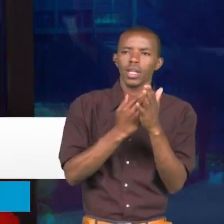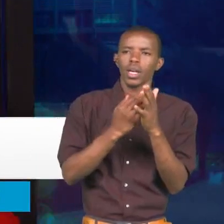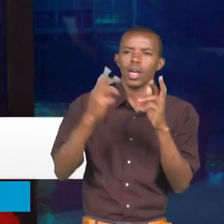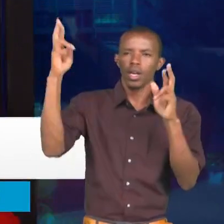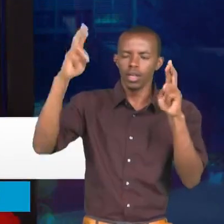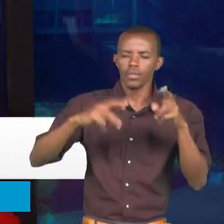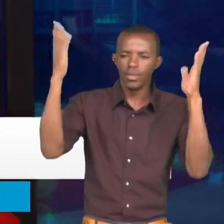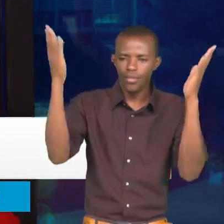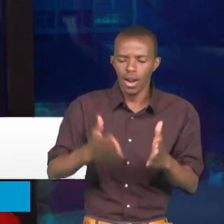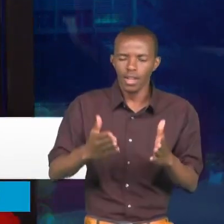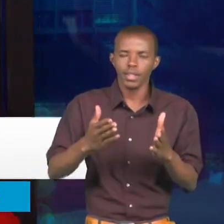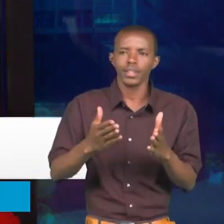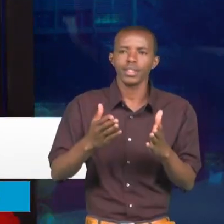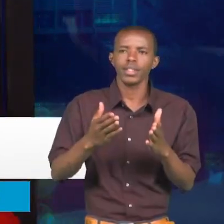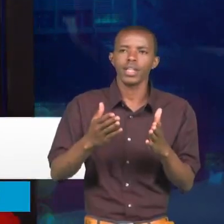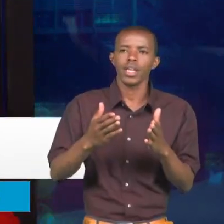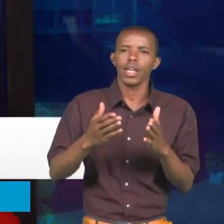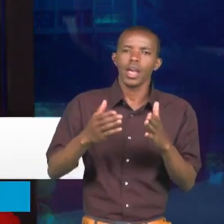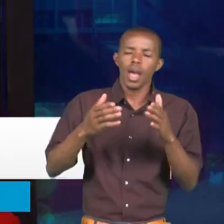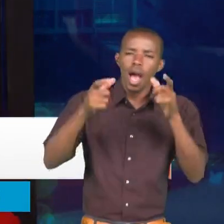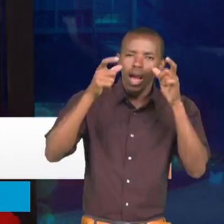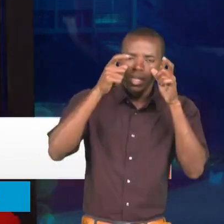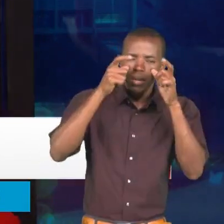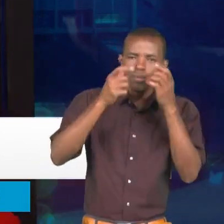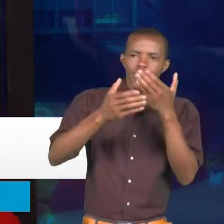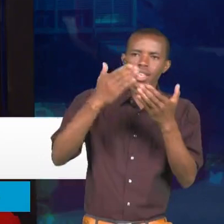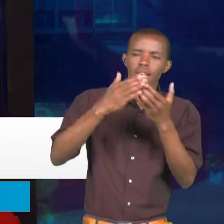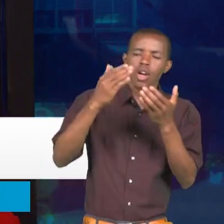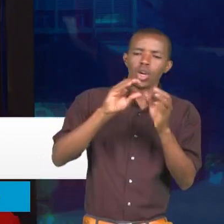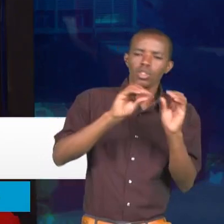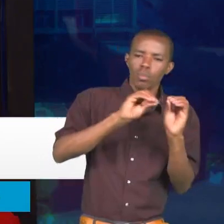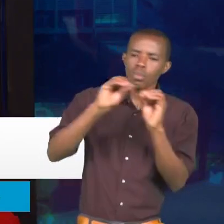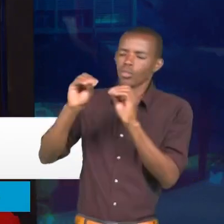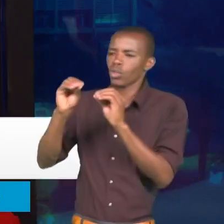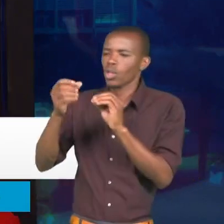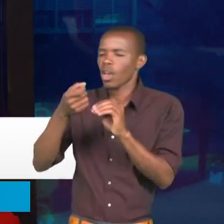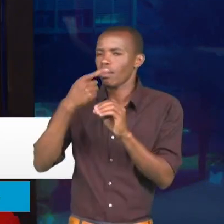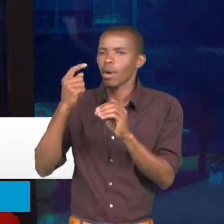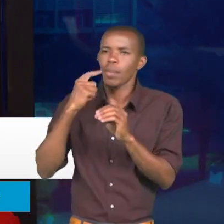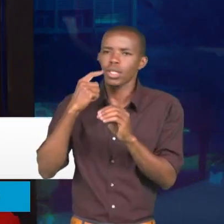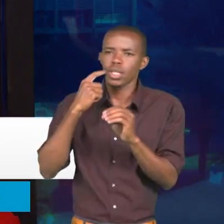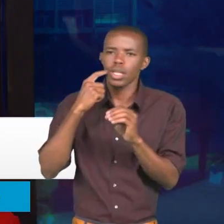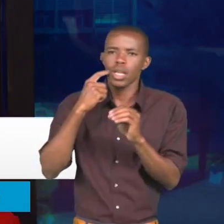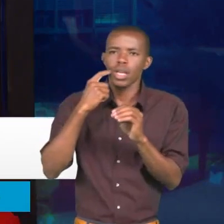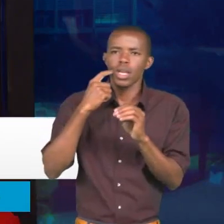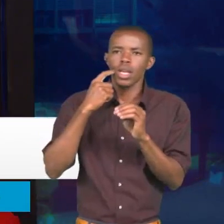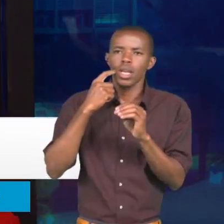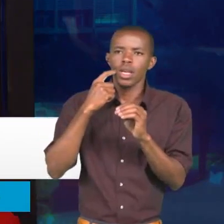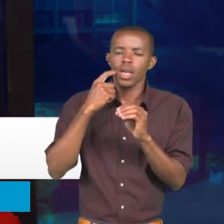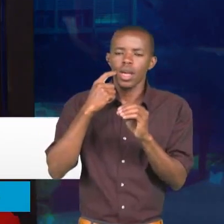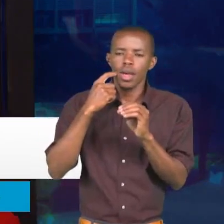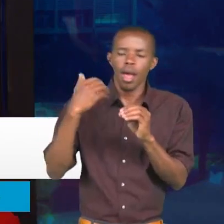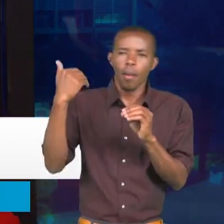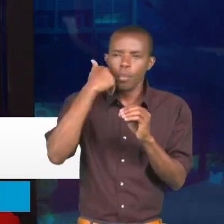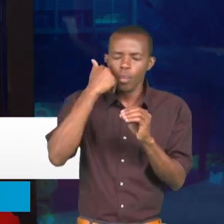So still, HIV care has not been switched to pharmacies. Okay. So even a majority of patients who are on